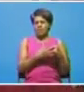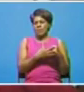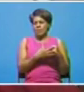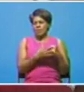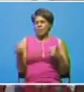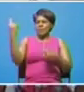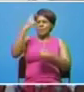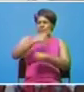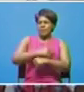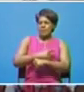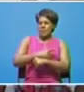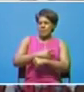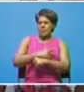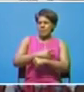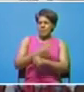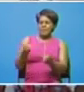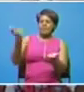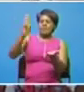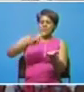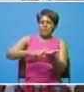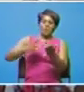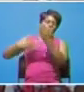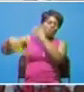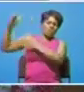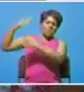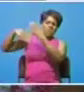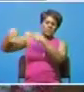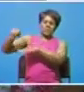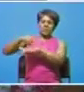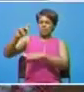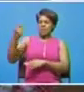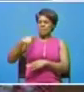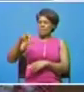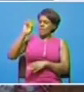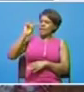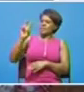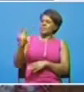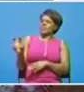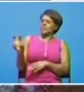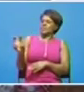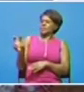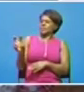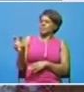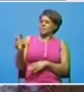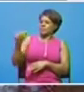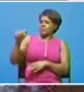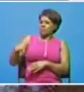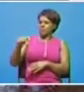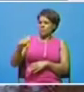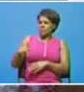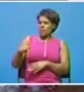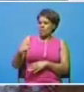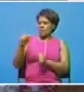Siku ambaye itaenda kwa vitabu ya historia ya taifa la Kenya. Ninaona kwamba siku hizi ya